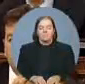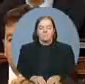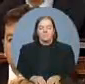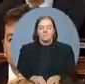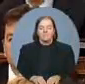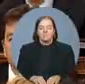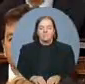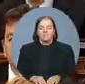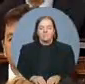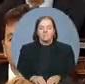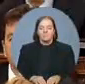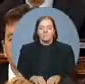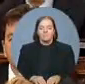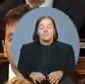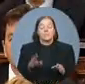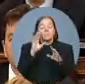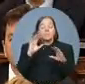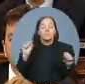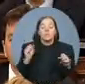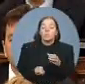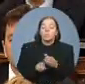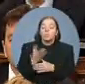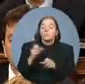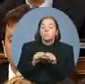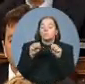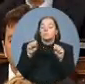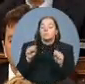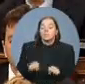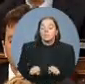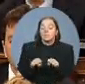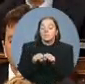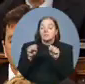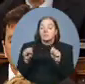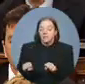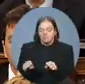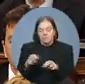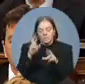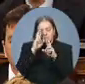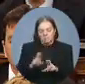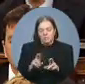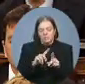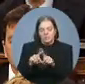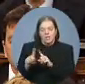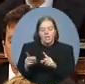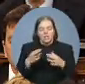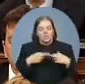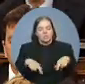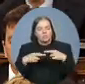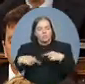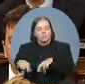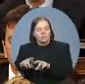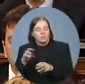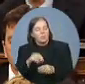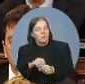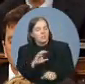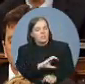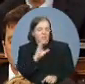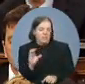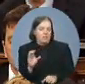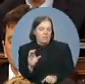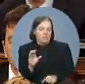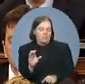new system would respect regional differences in Canada. But let me say this. In the course of the past